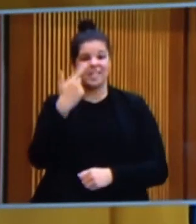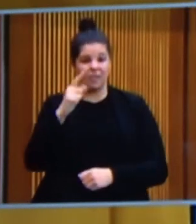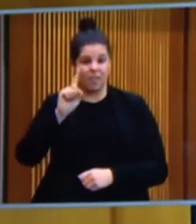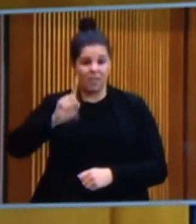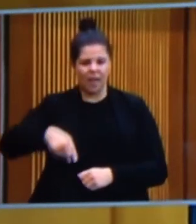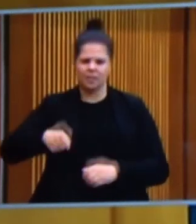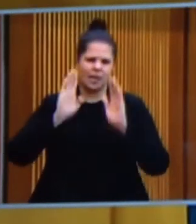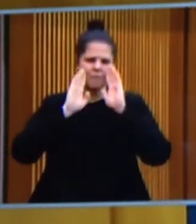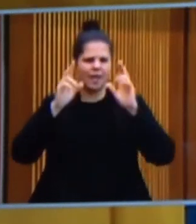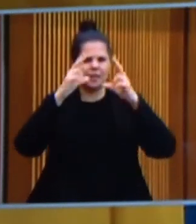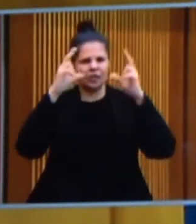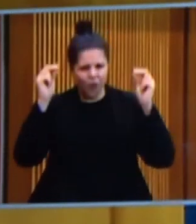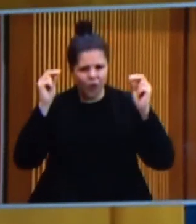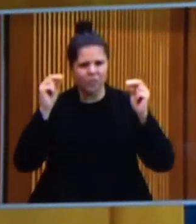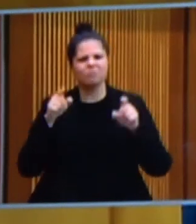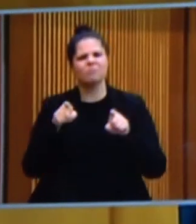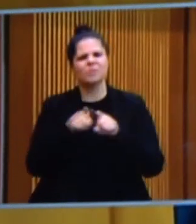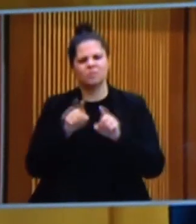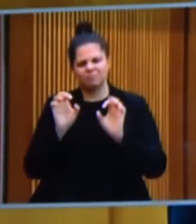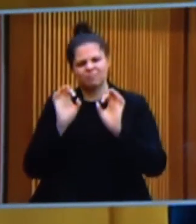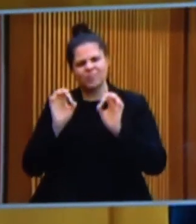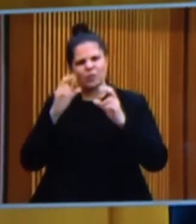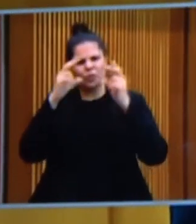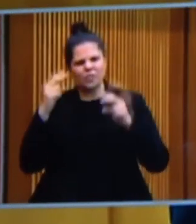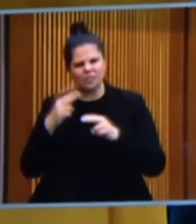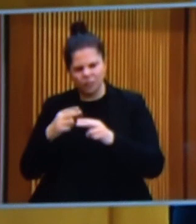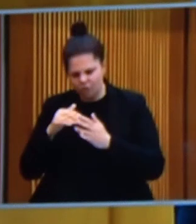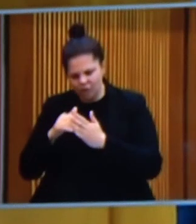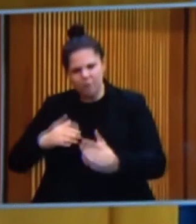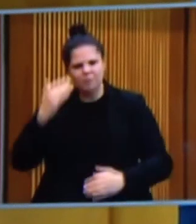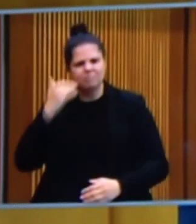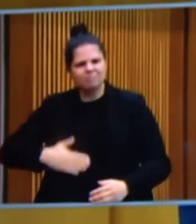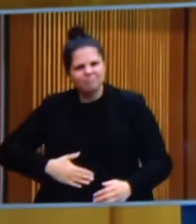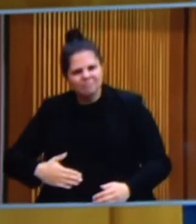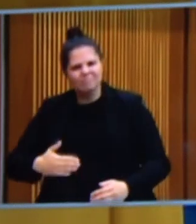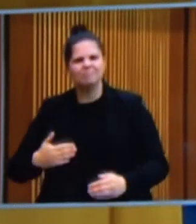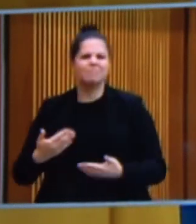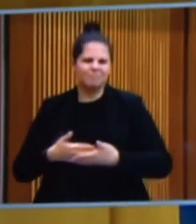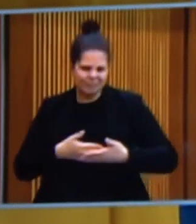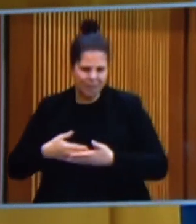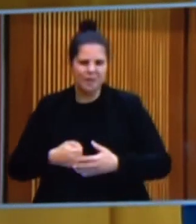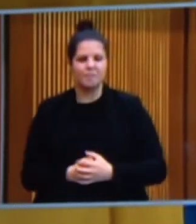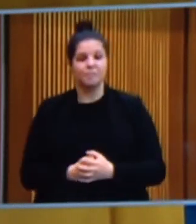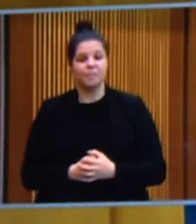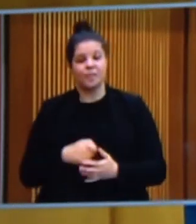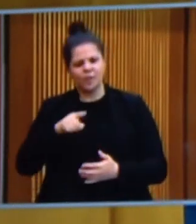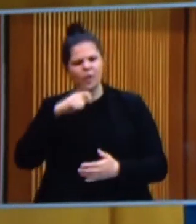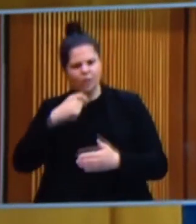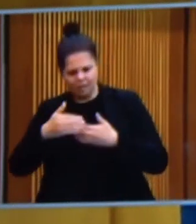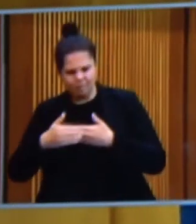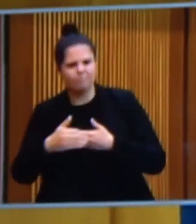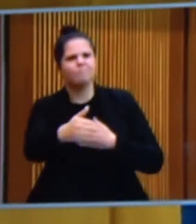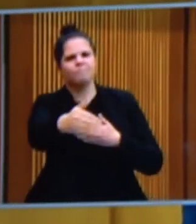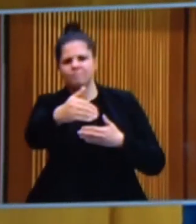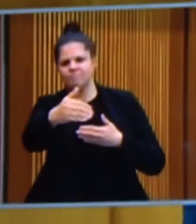amazing nurses and midwives. It guarantees them their future and their support both during the crisis